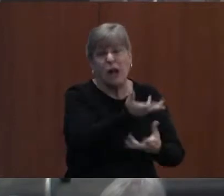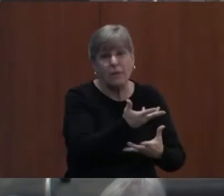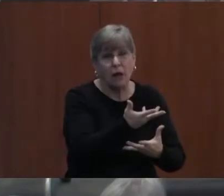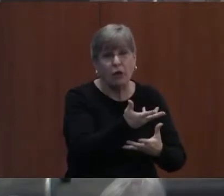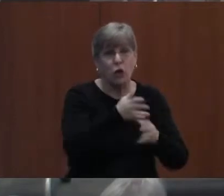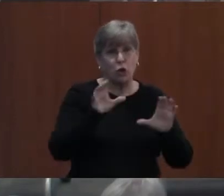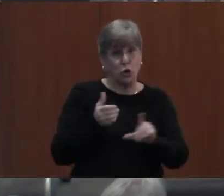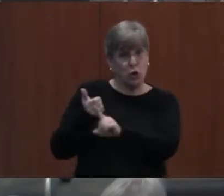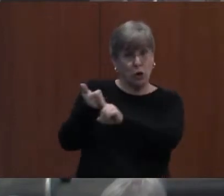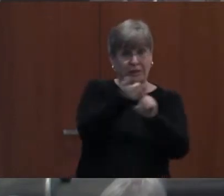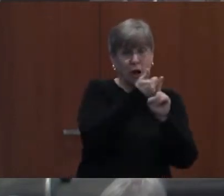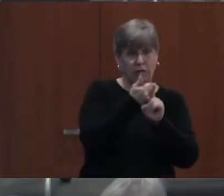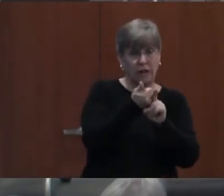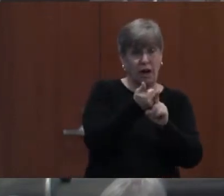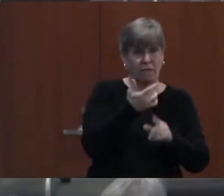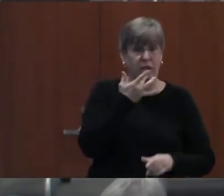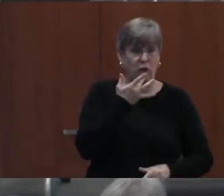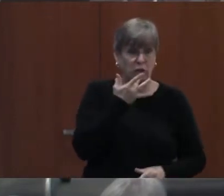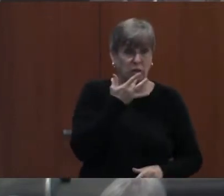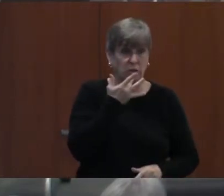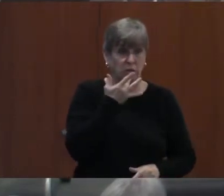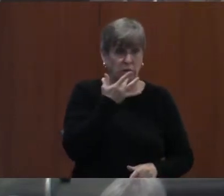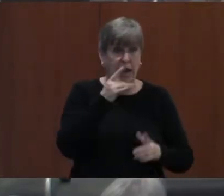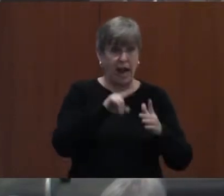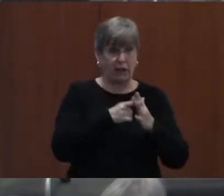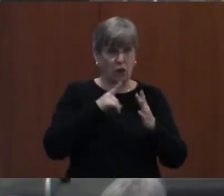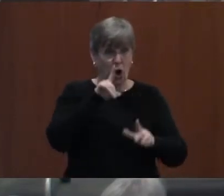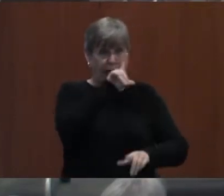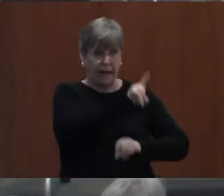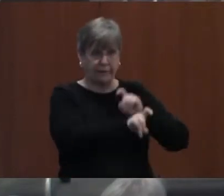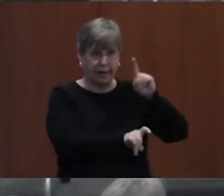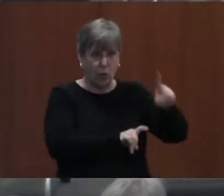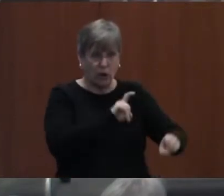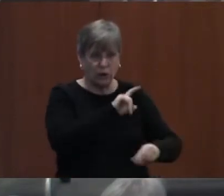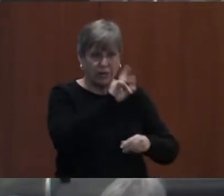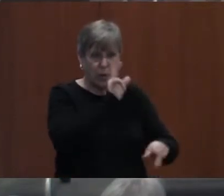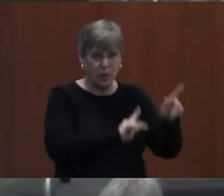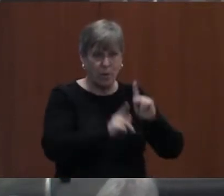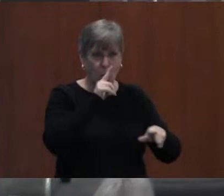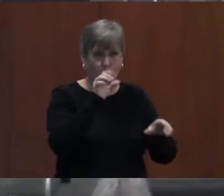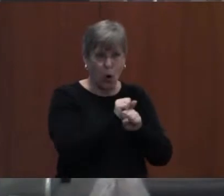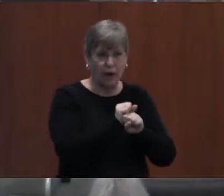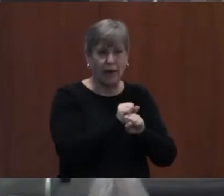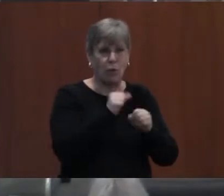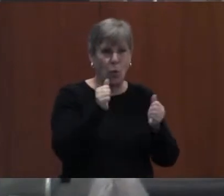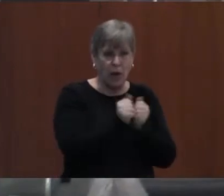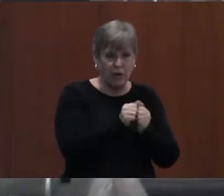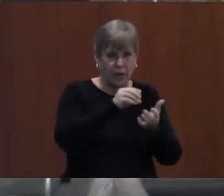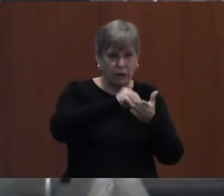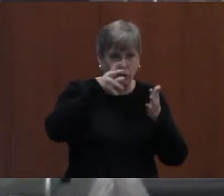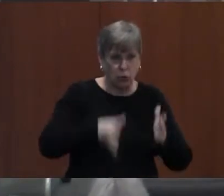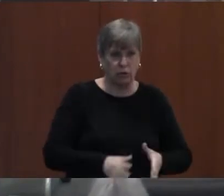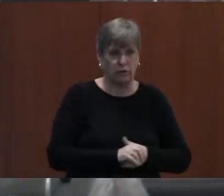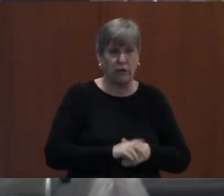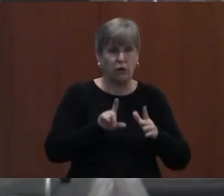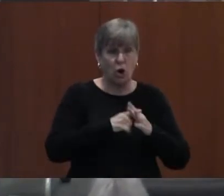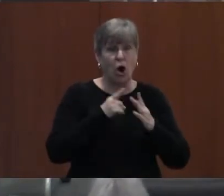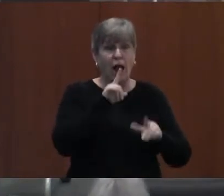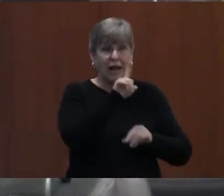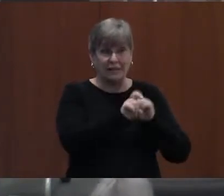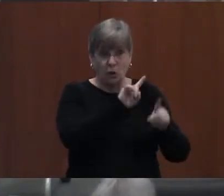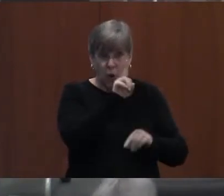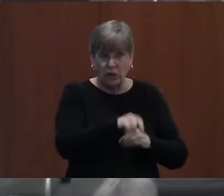Do yourself a favor and start asking questions of the people that are working with the students. Start